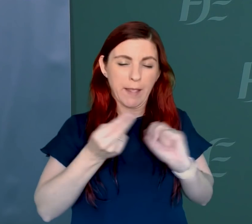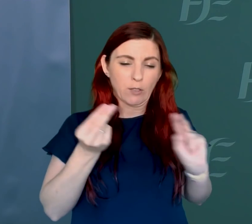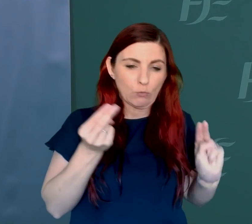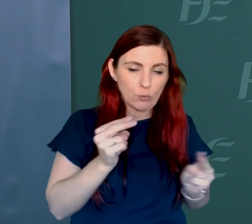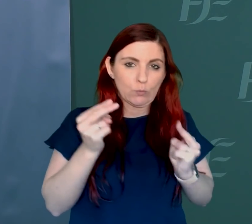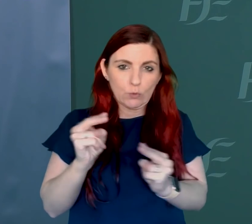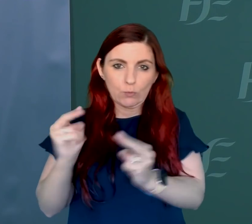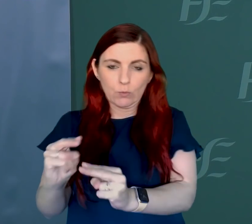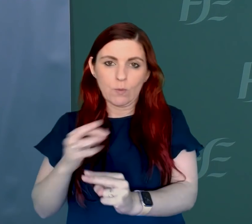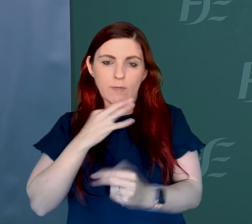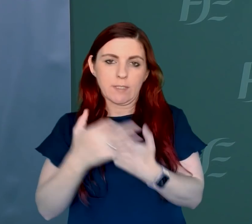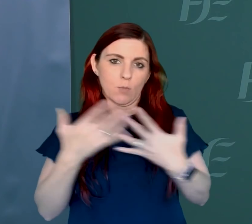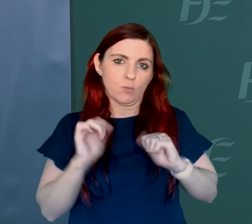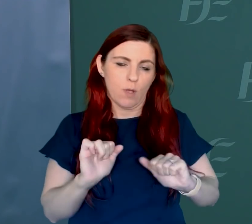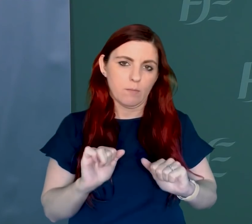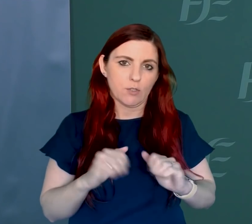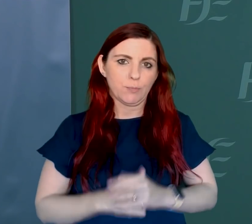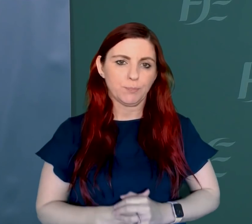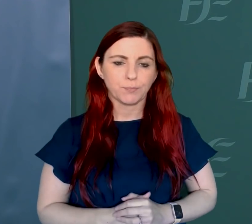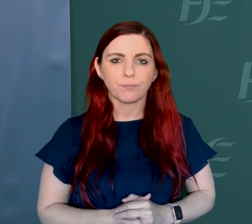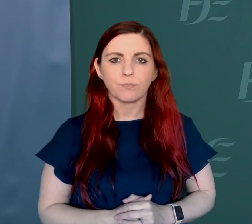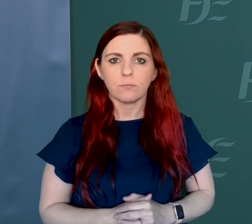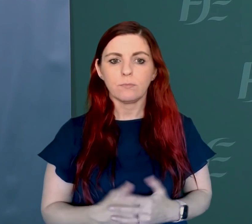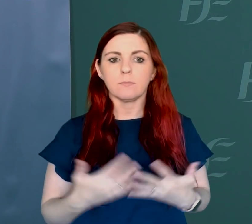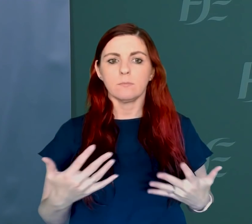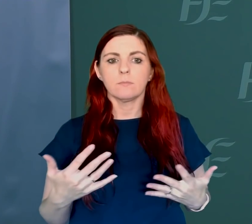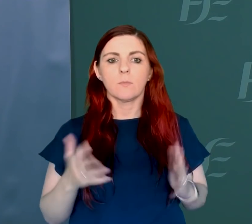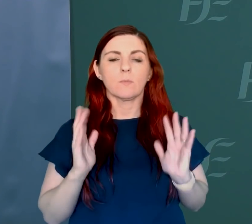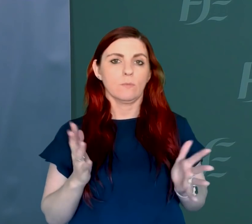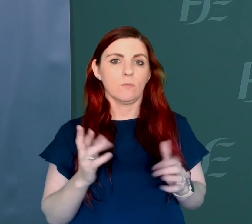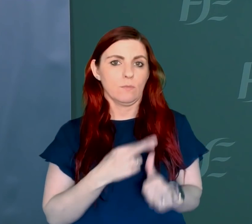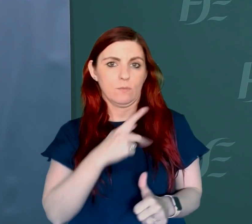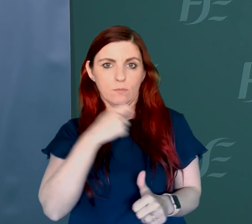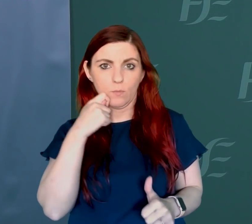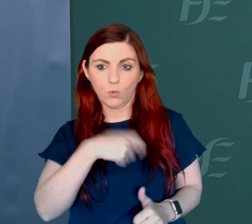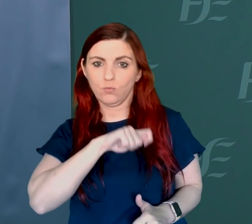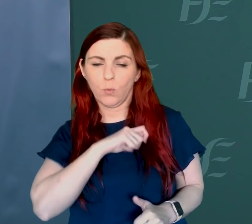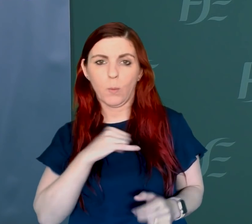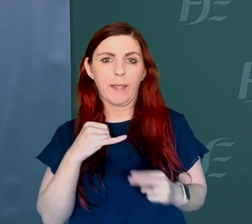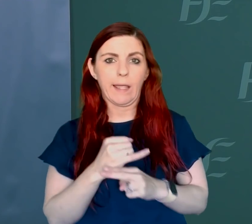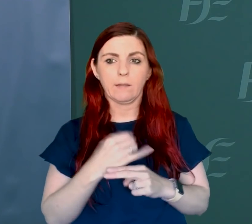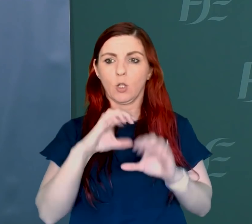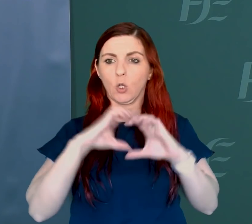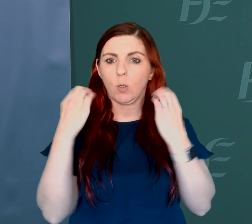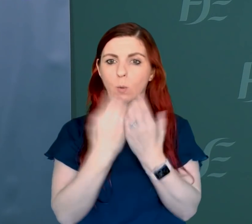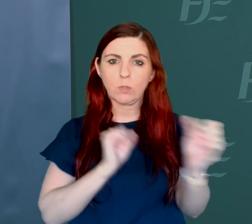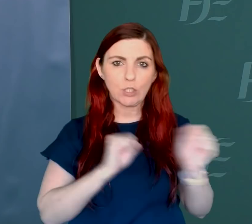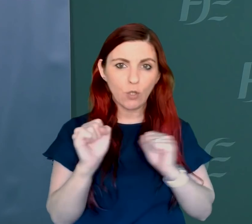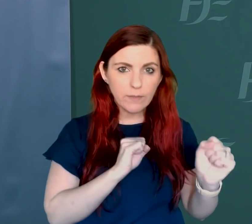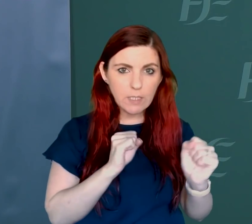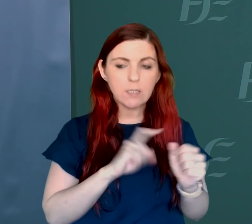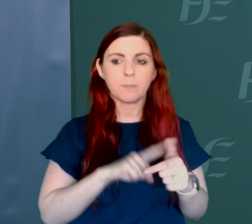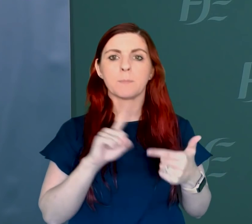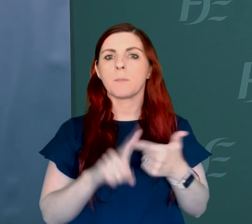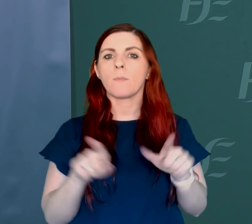possible extent we can. And there's 5 areas I will bring you through. Firstly, what we're doing in our acutes and community services. Secondly,